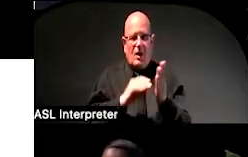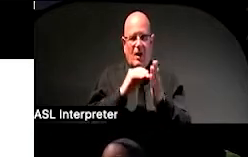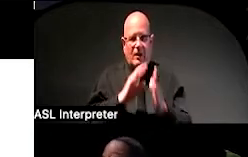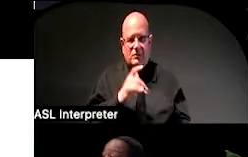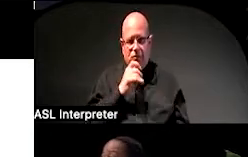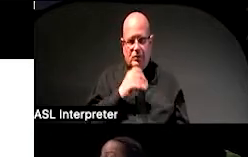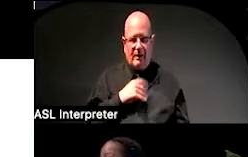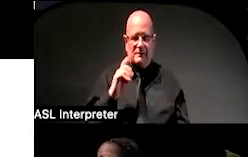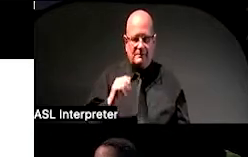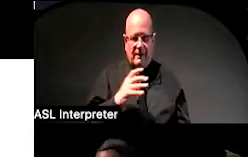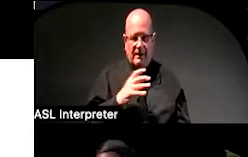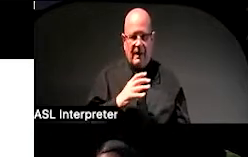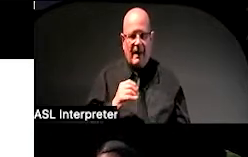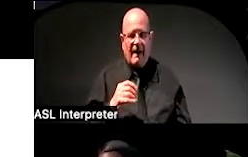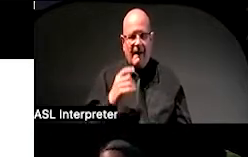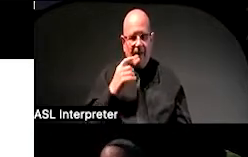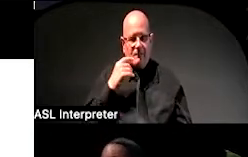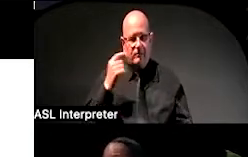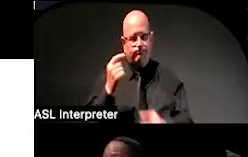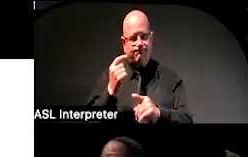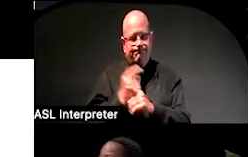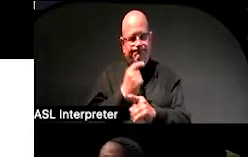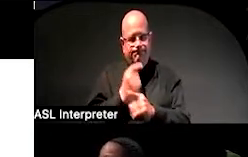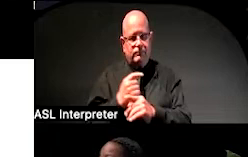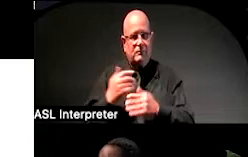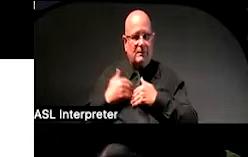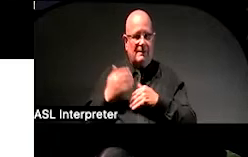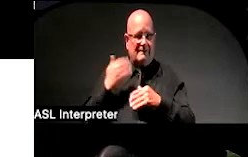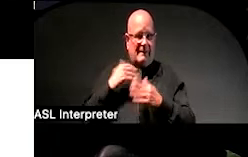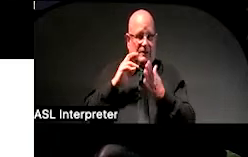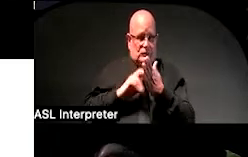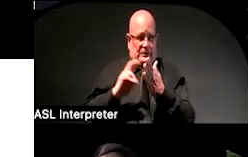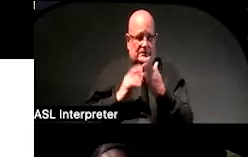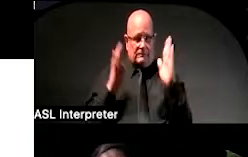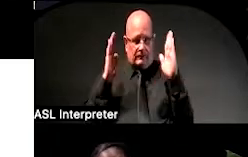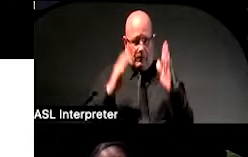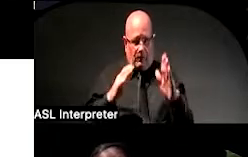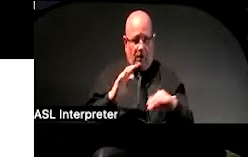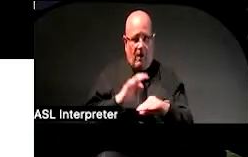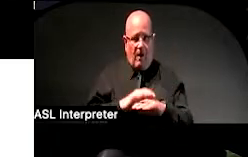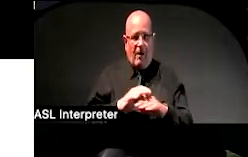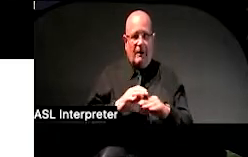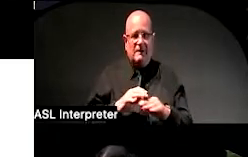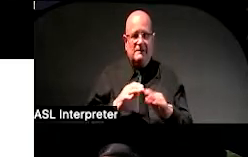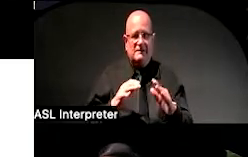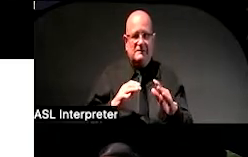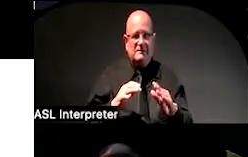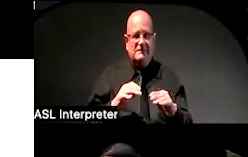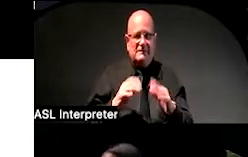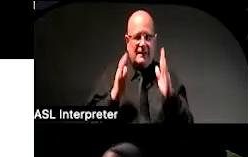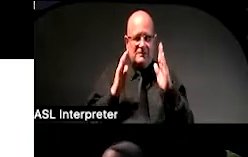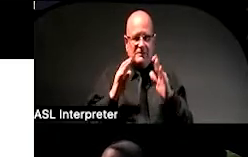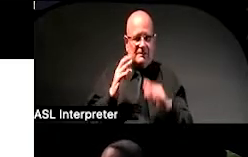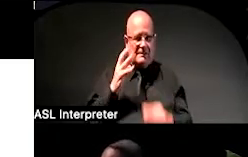disabilities as her main responsibilities. Her past research has focused on tensions experienced